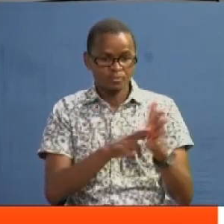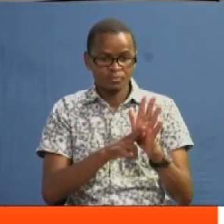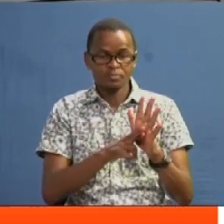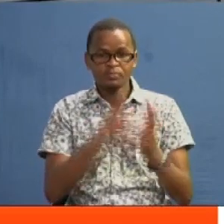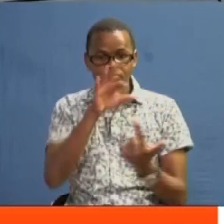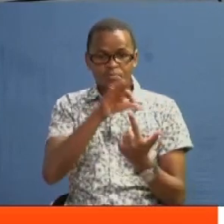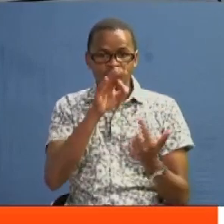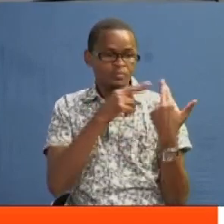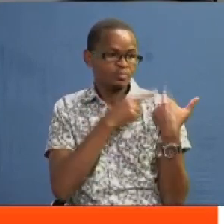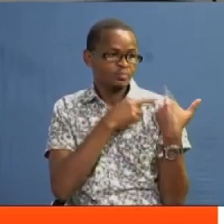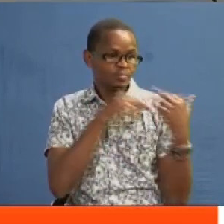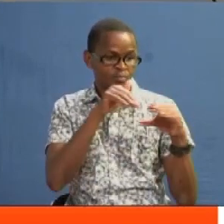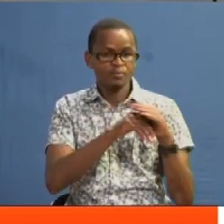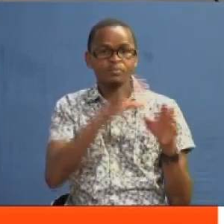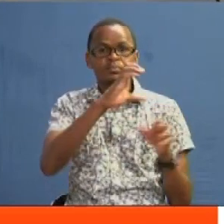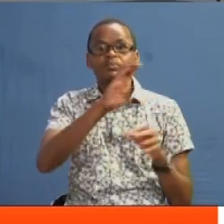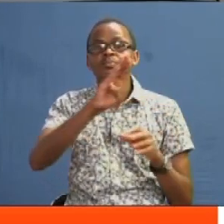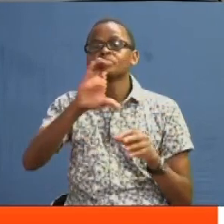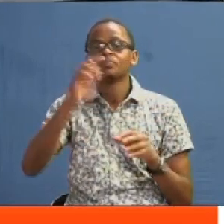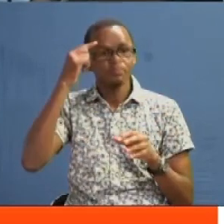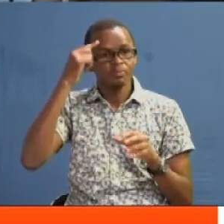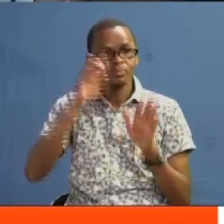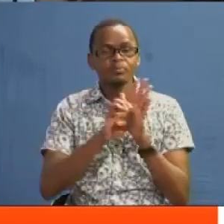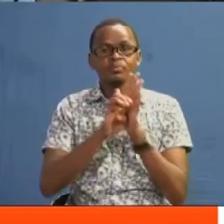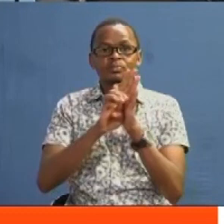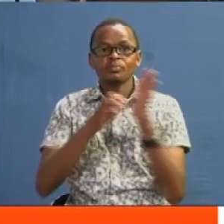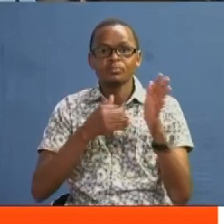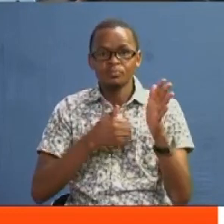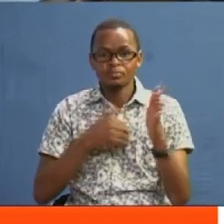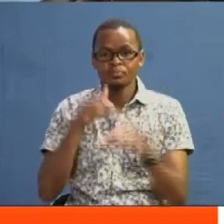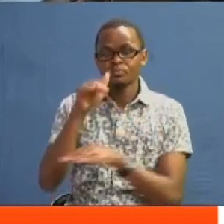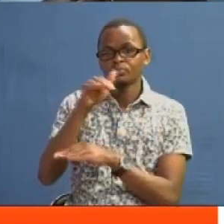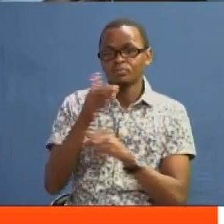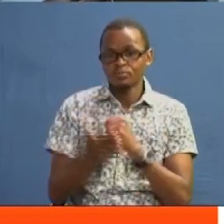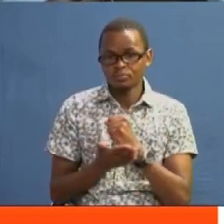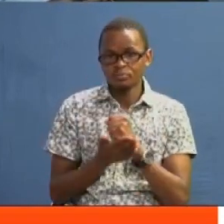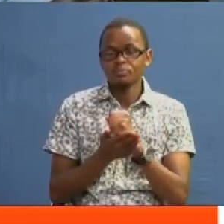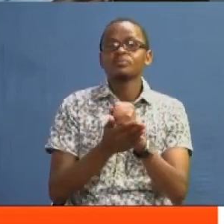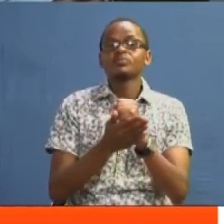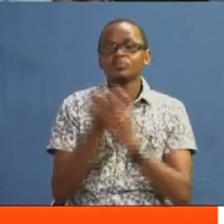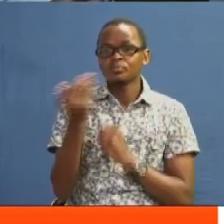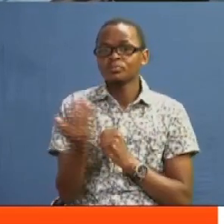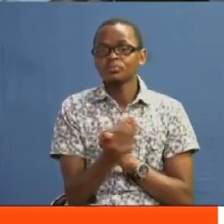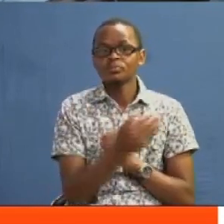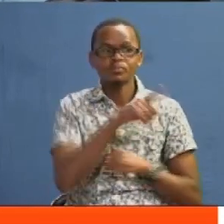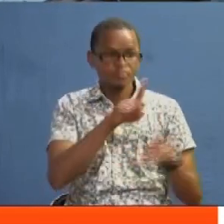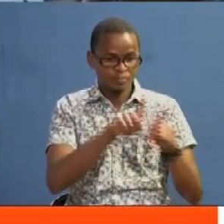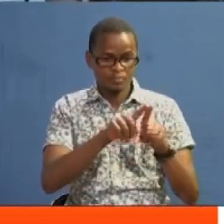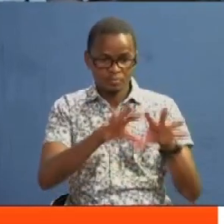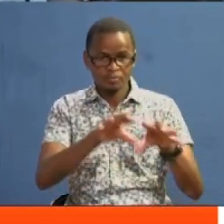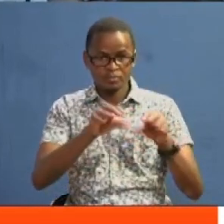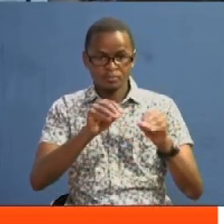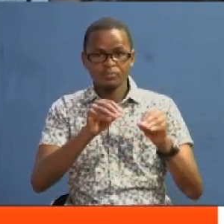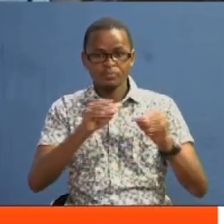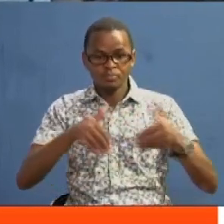specific responsibilities in CBC. For example, they have been asked to help supervise and guide their children as they undertake tasks assigned